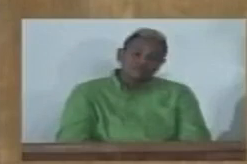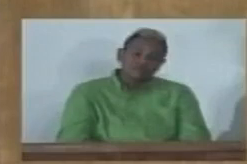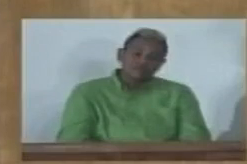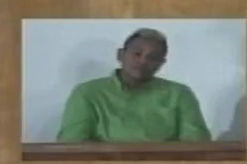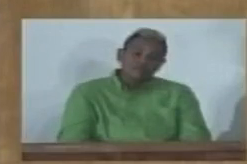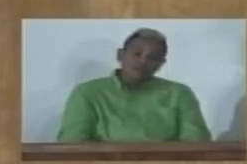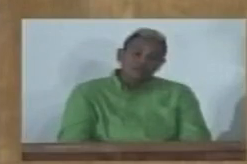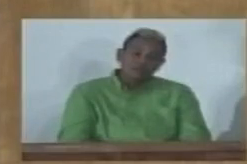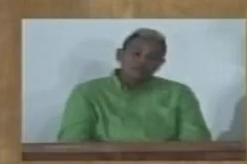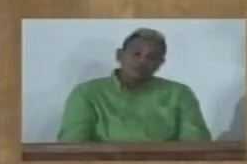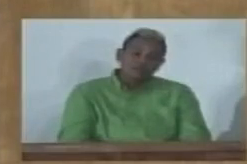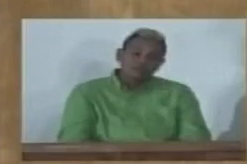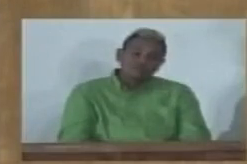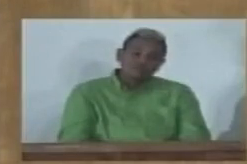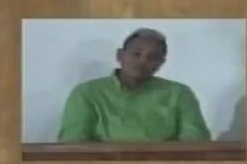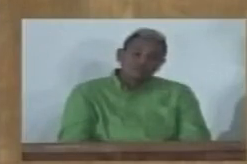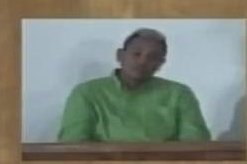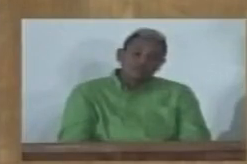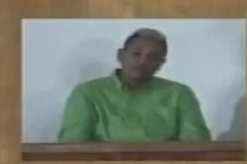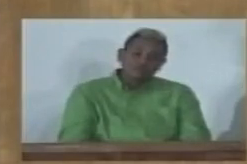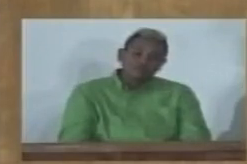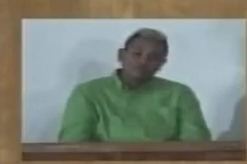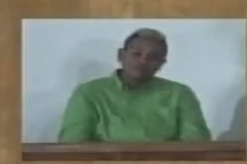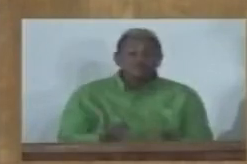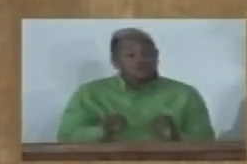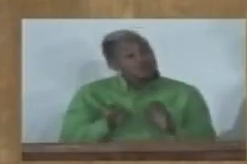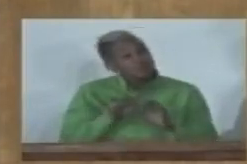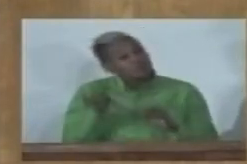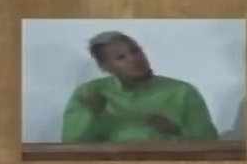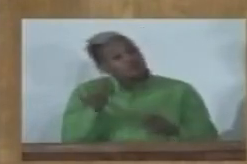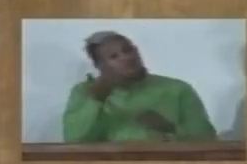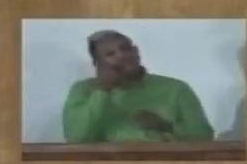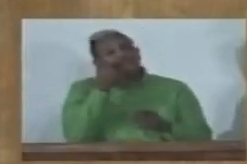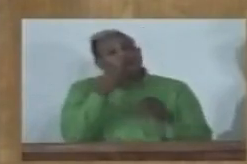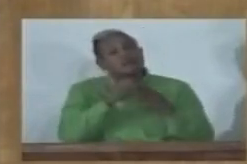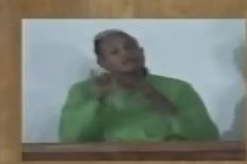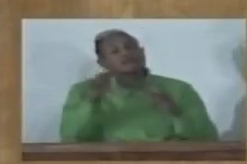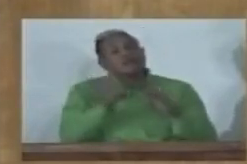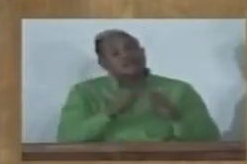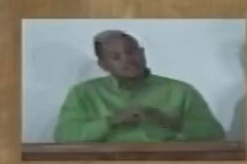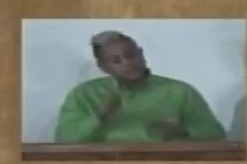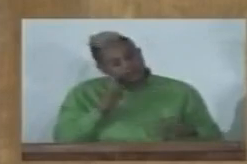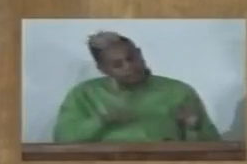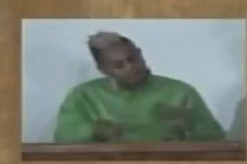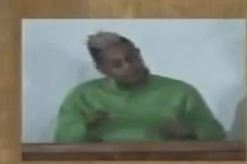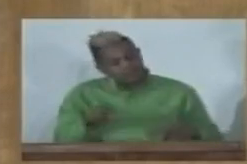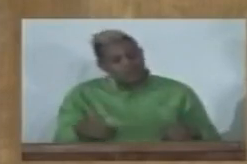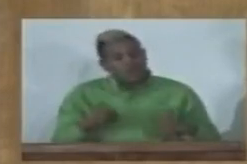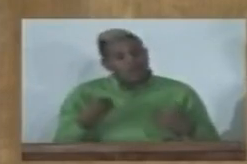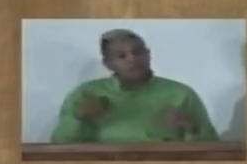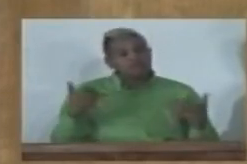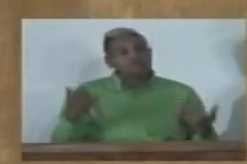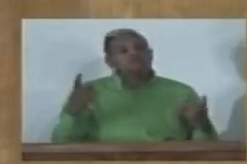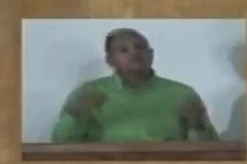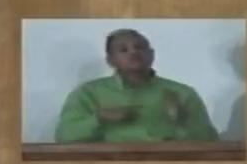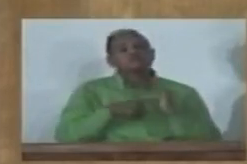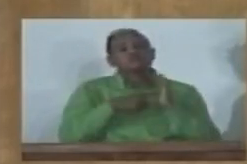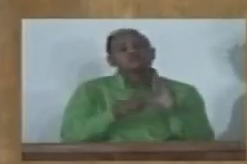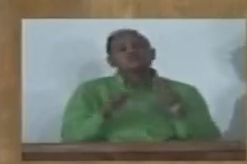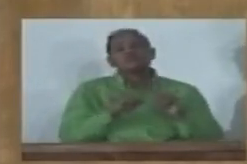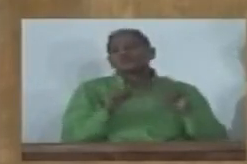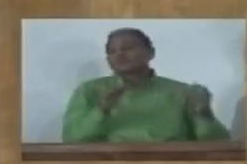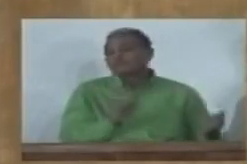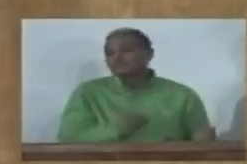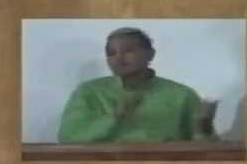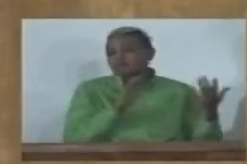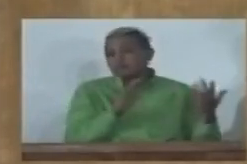wrong in that assessment. And I'm happy that today you are showing a different